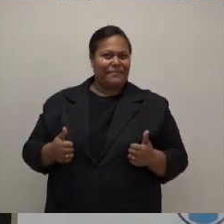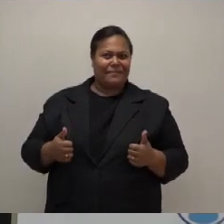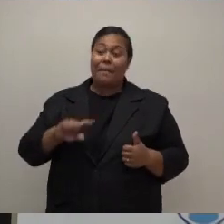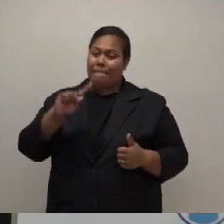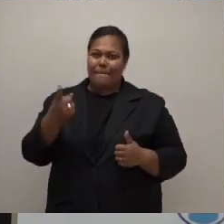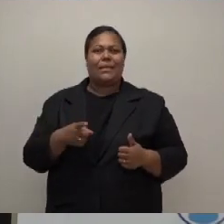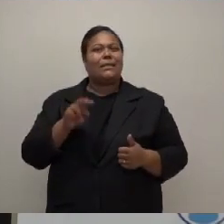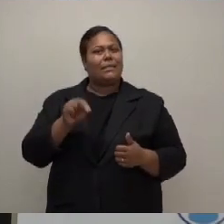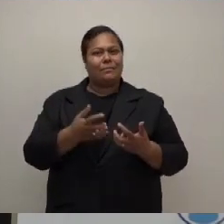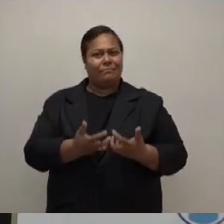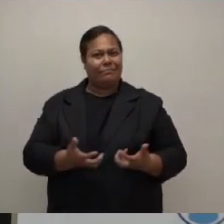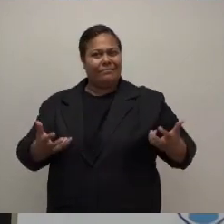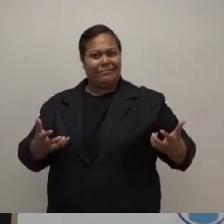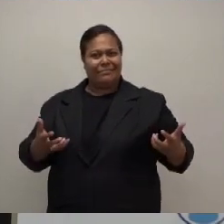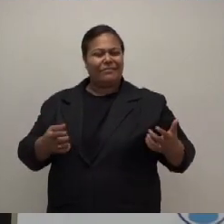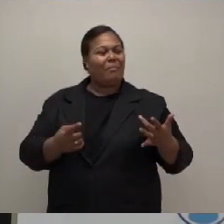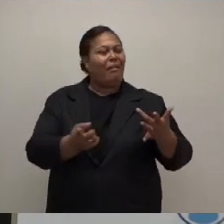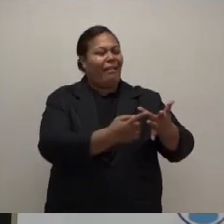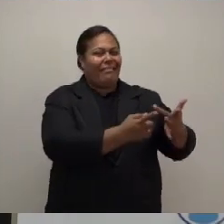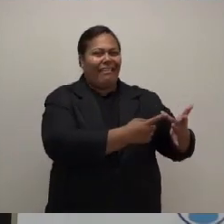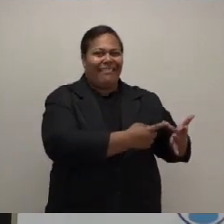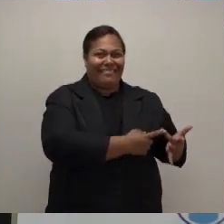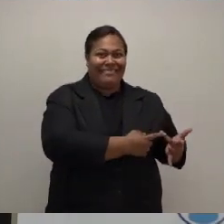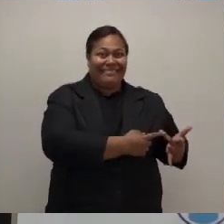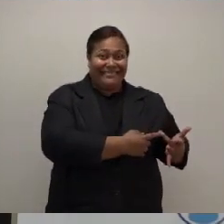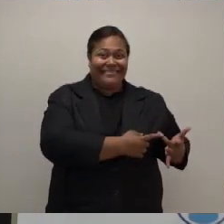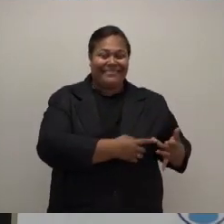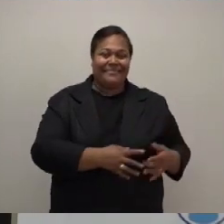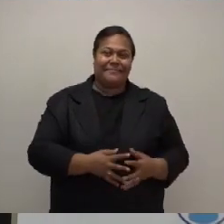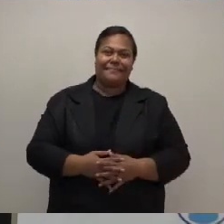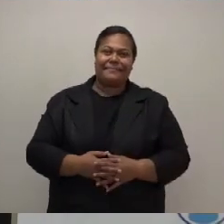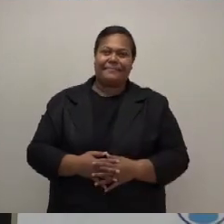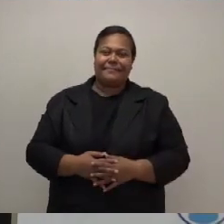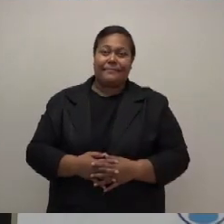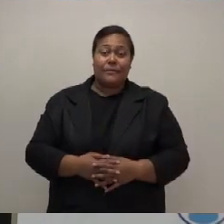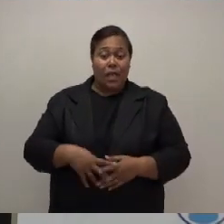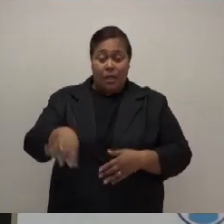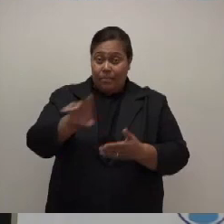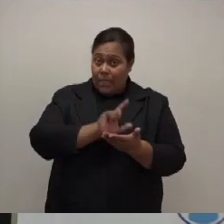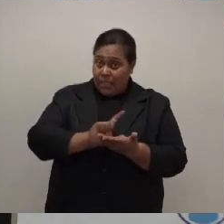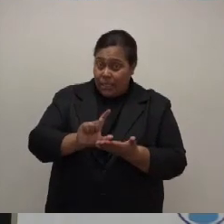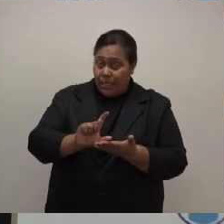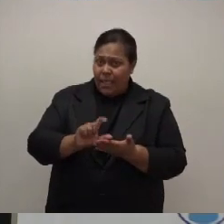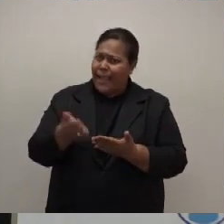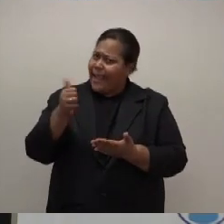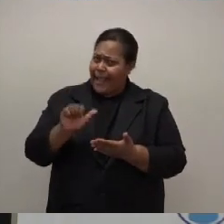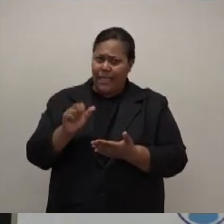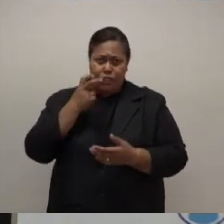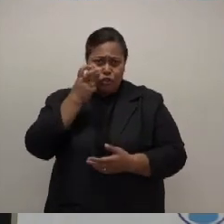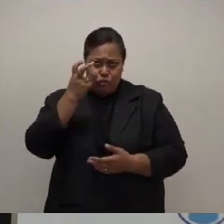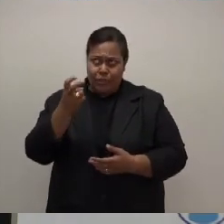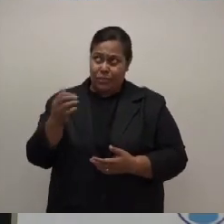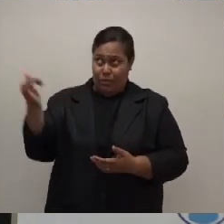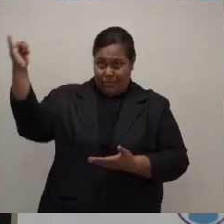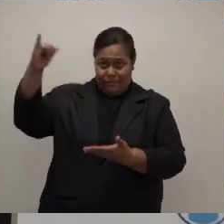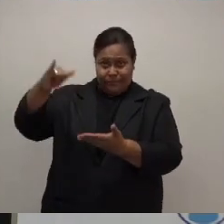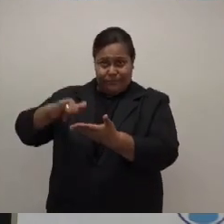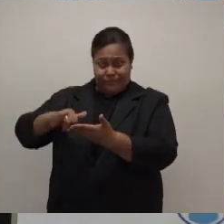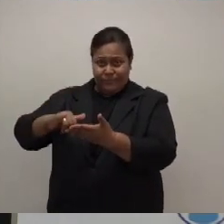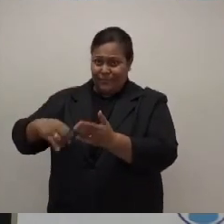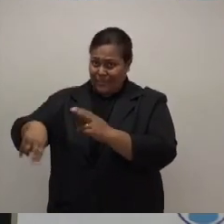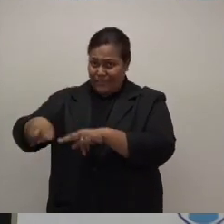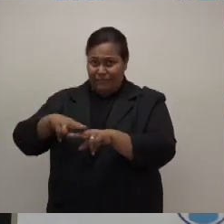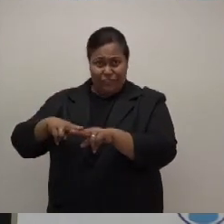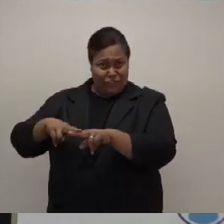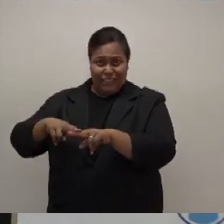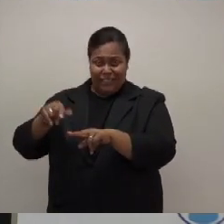travelers and the general public. To be clear, any tourist who comes to Fiji on these terms still won't be able to move